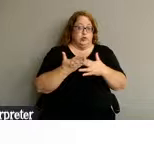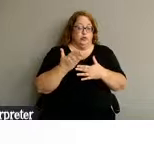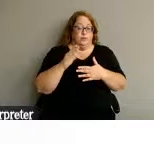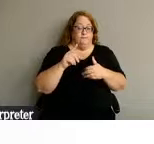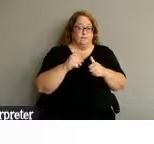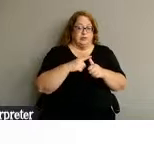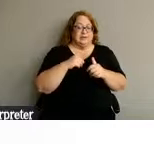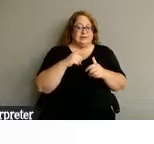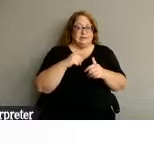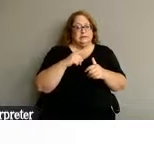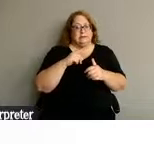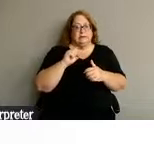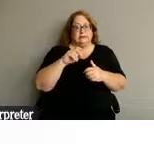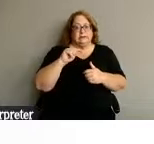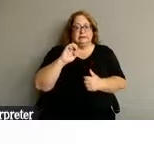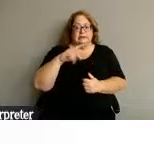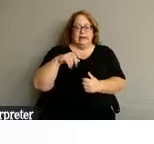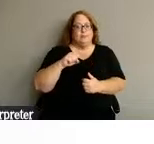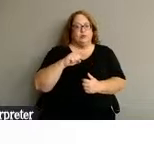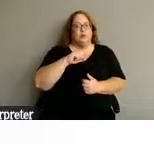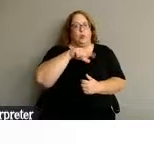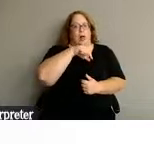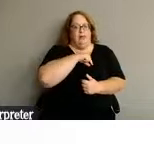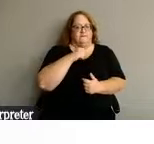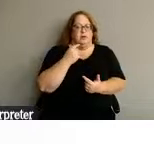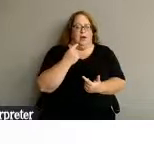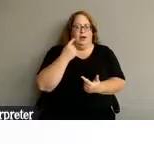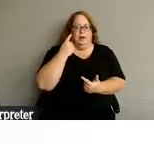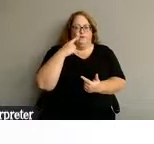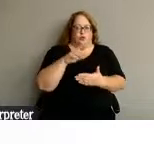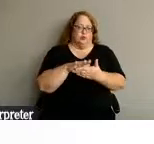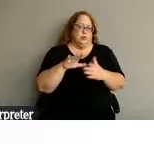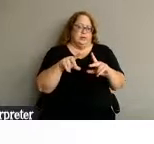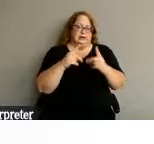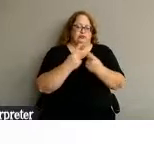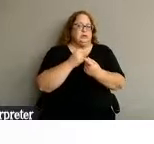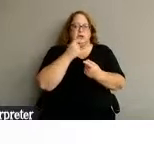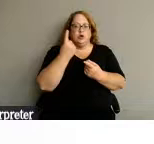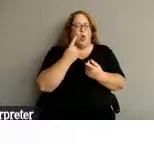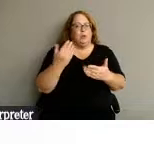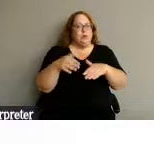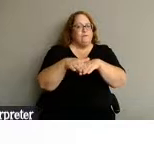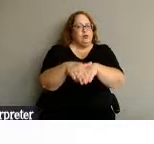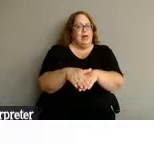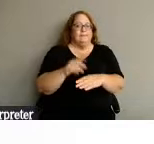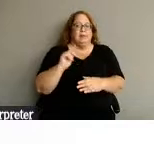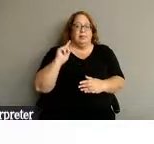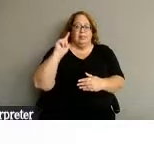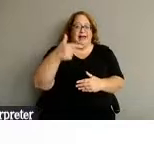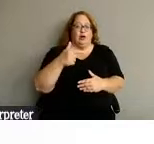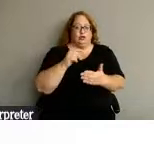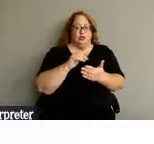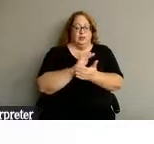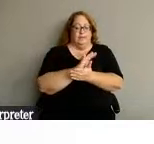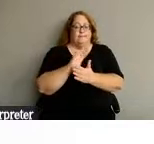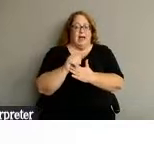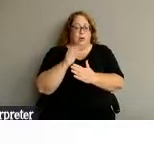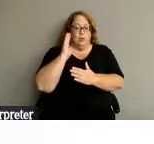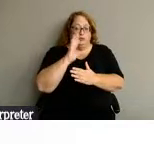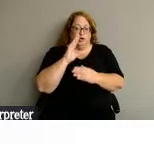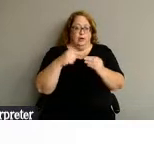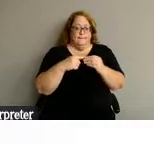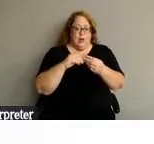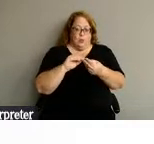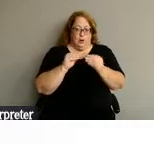Steps who meet eligibility for us as a school district. So it doesn't always overlap. A little later on in the packet, we will touch on some numbers